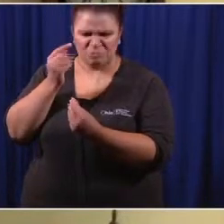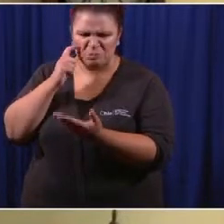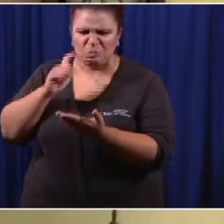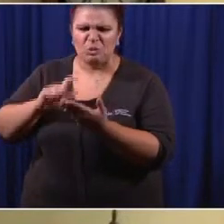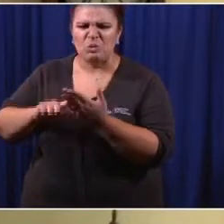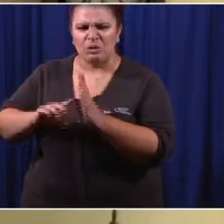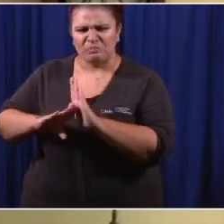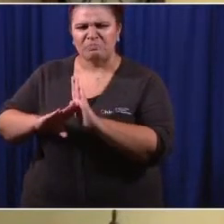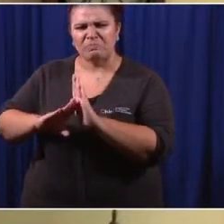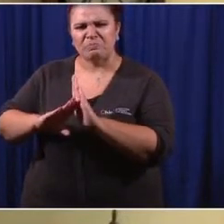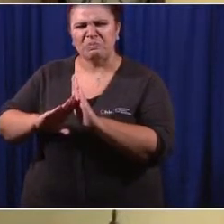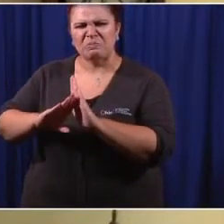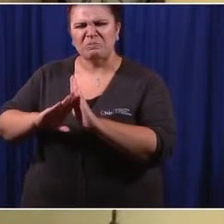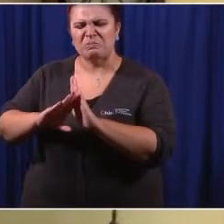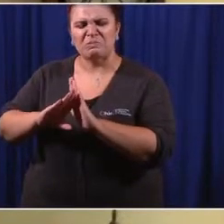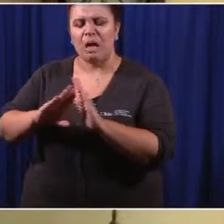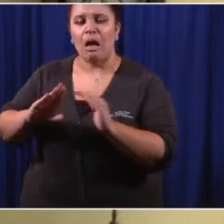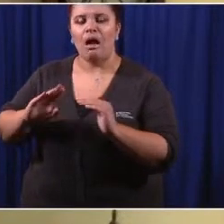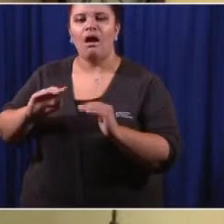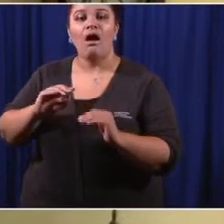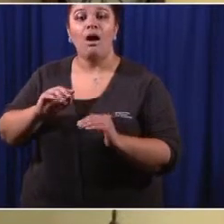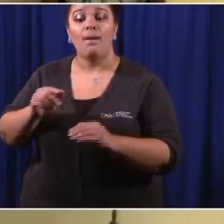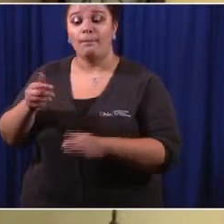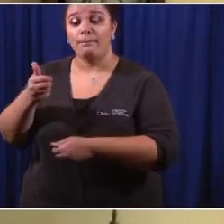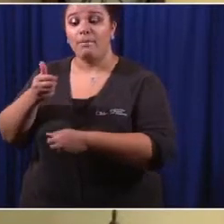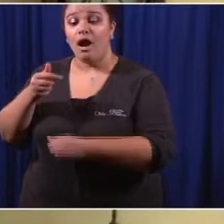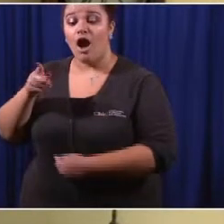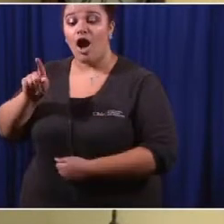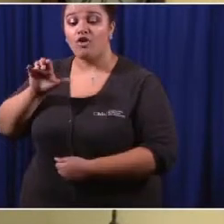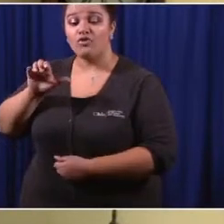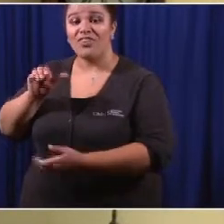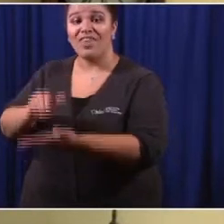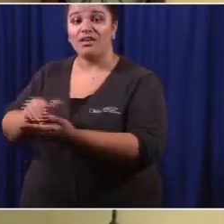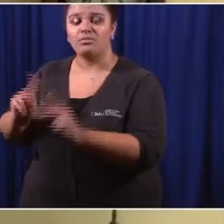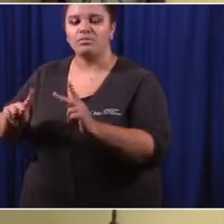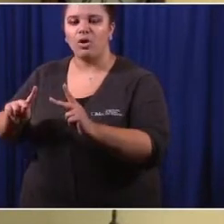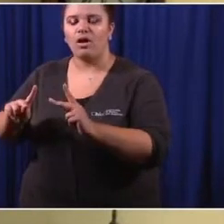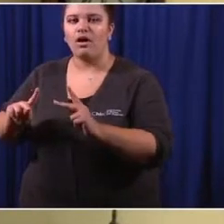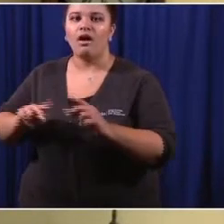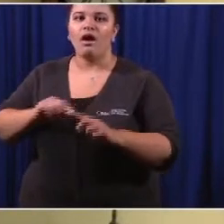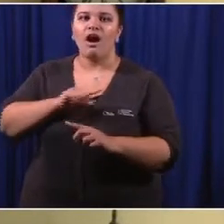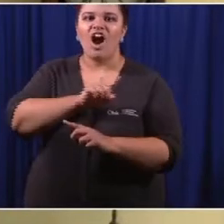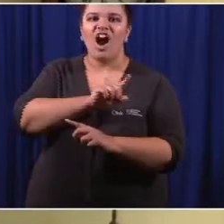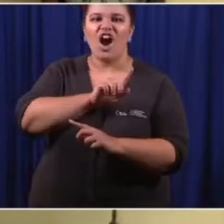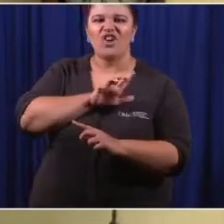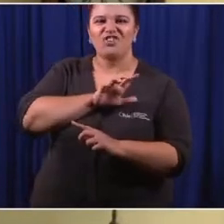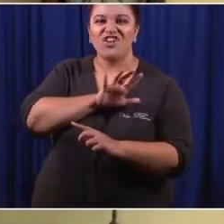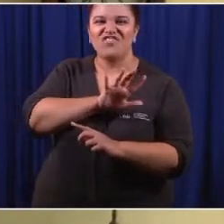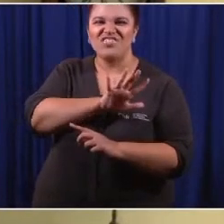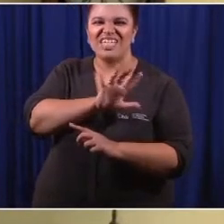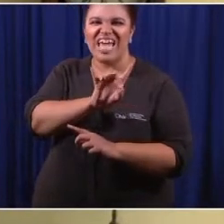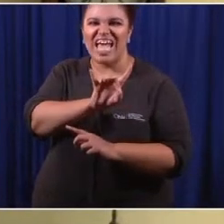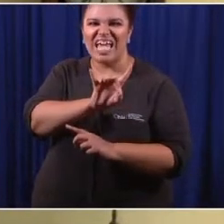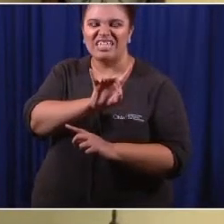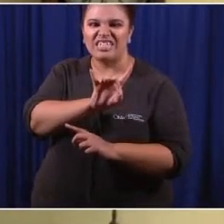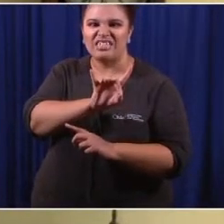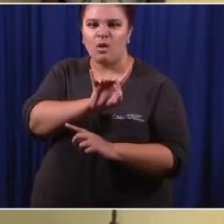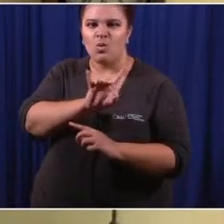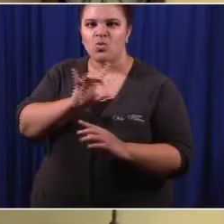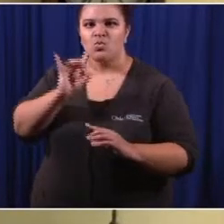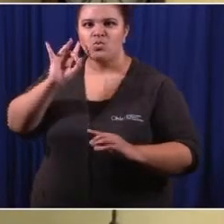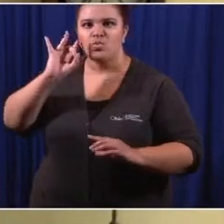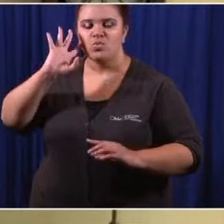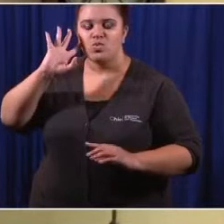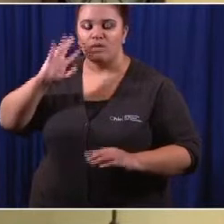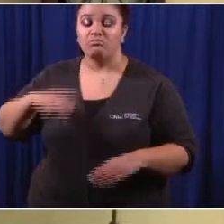now over 158 per 100,000. At the same time, hospitalizations continue to go down, deaths continue to go